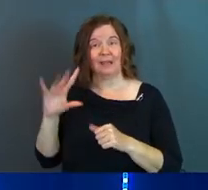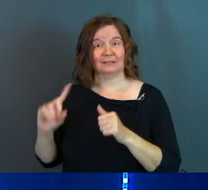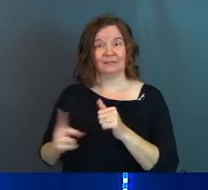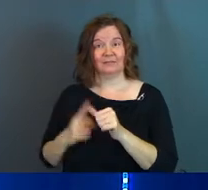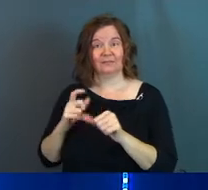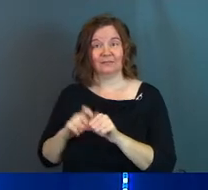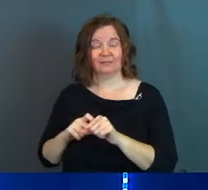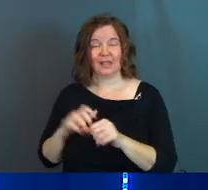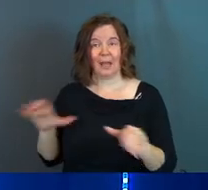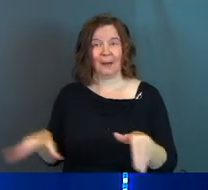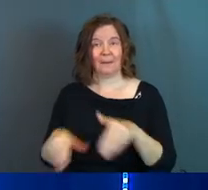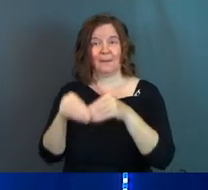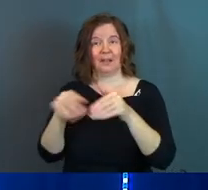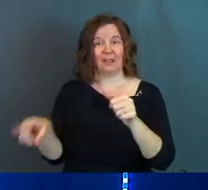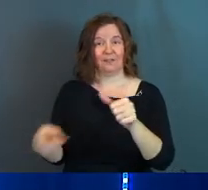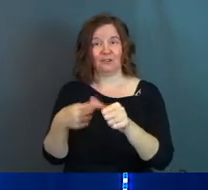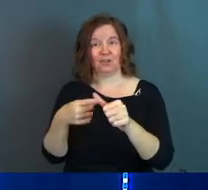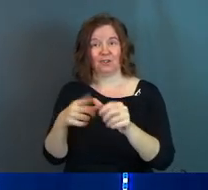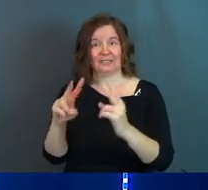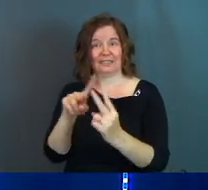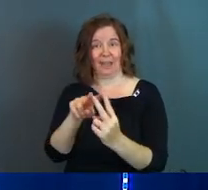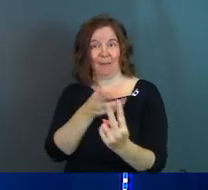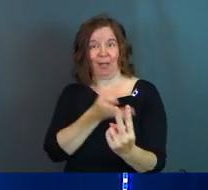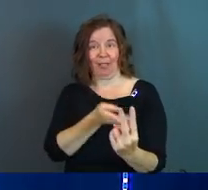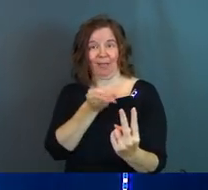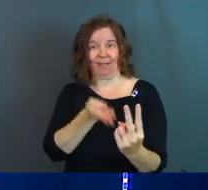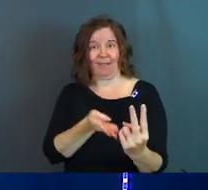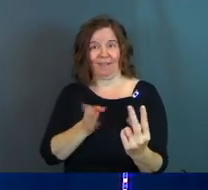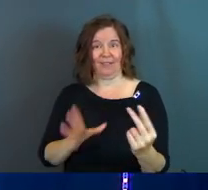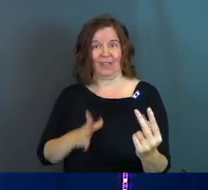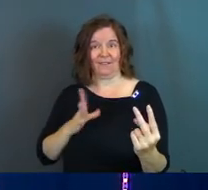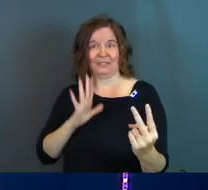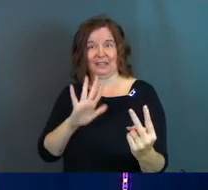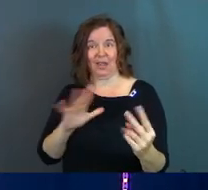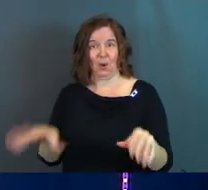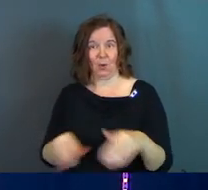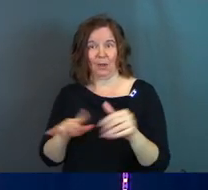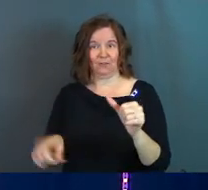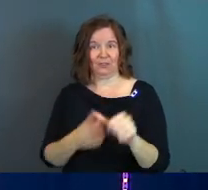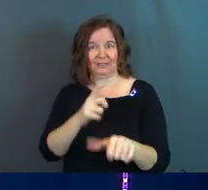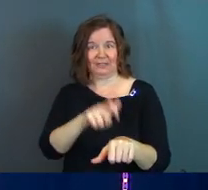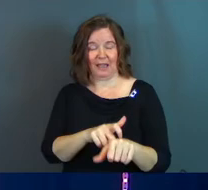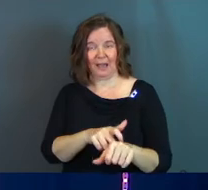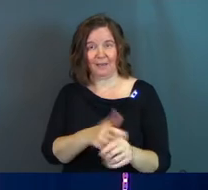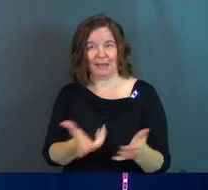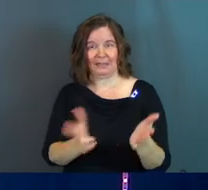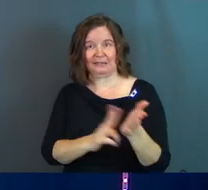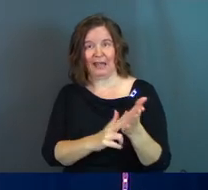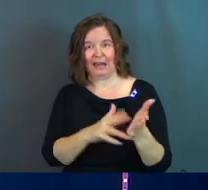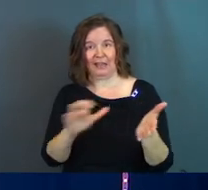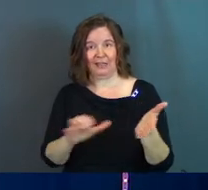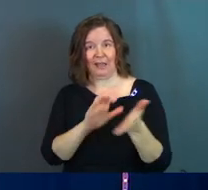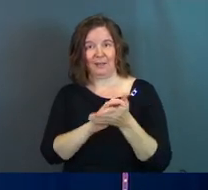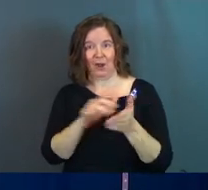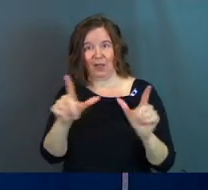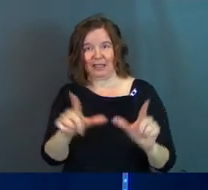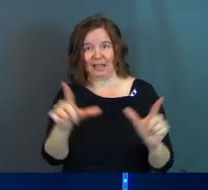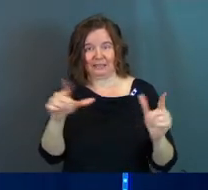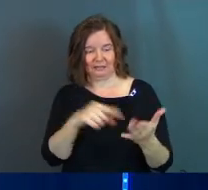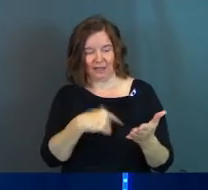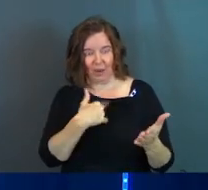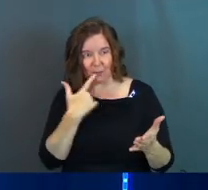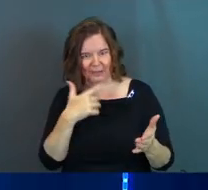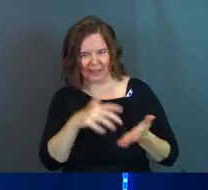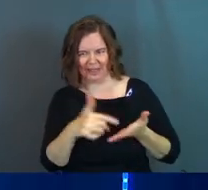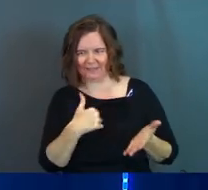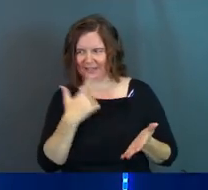and marrying that first couple, officiating their wedding for the first time and signing their marriage license. It's like, are they